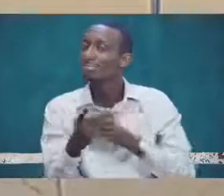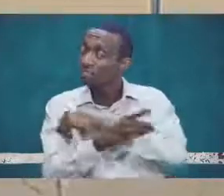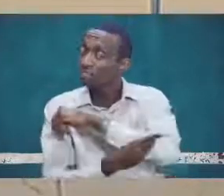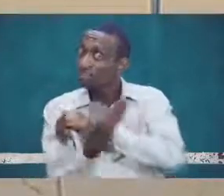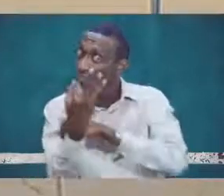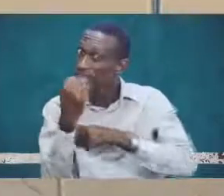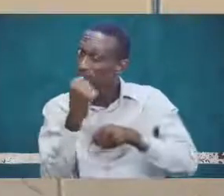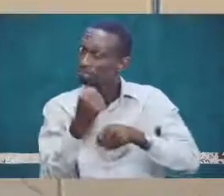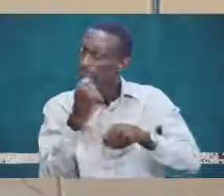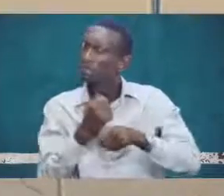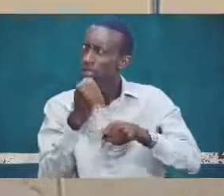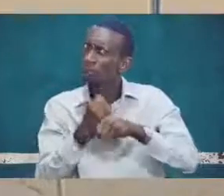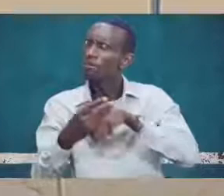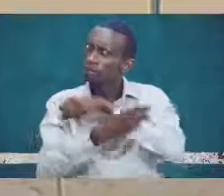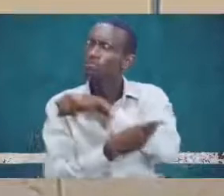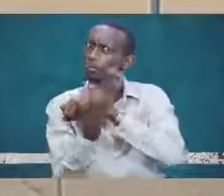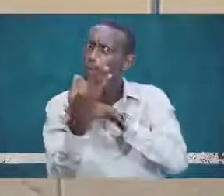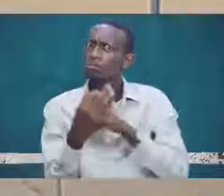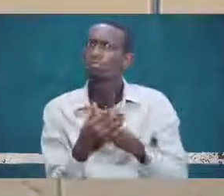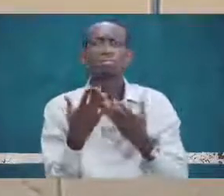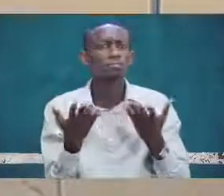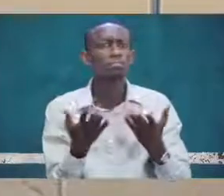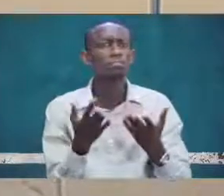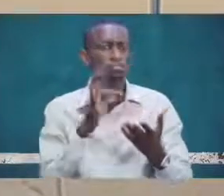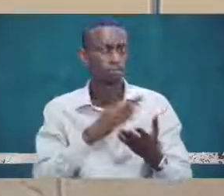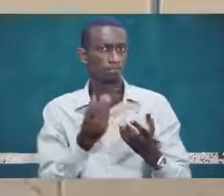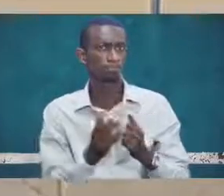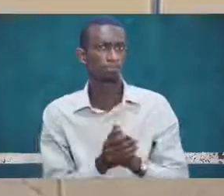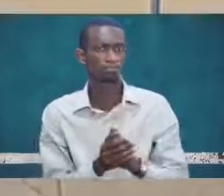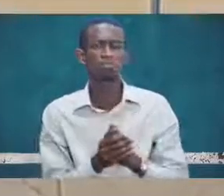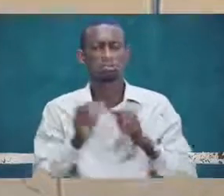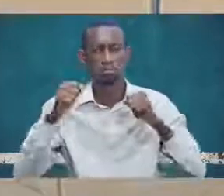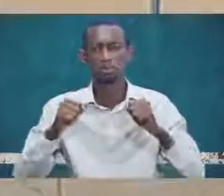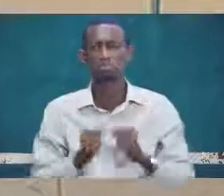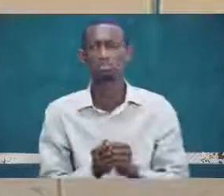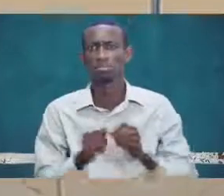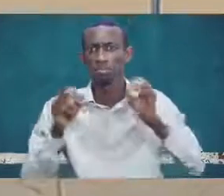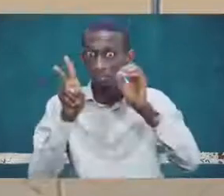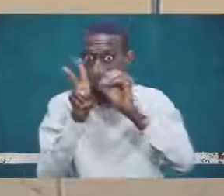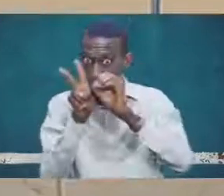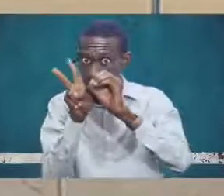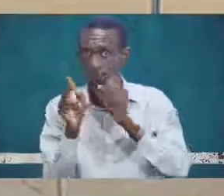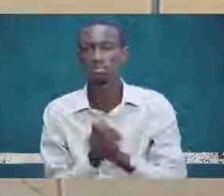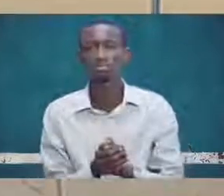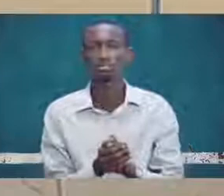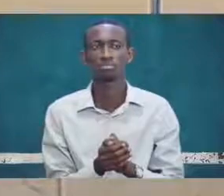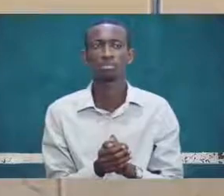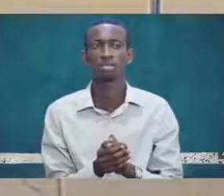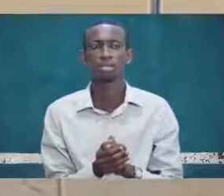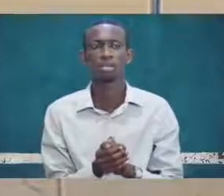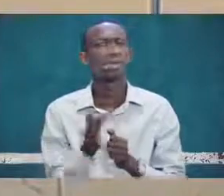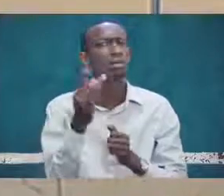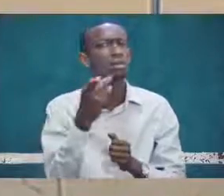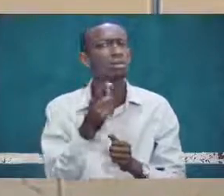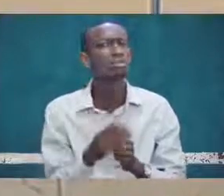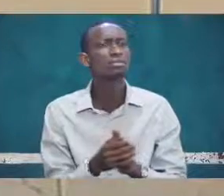be proportional to the amount of money somebody gets over here. We can even do it. How much do we get over here?